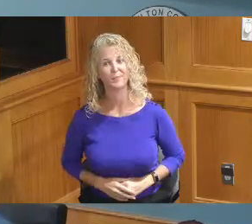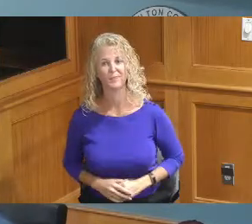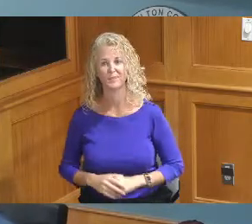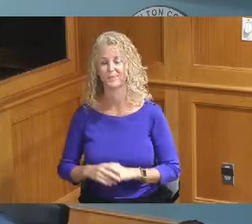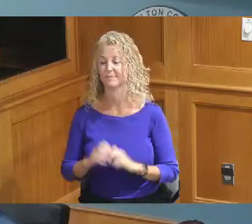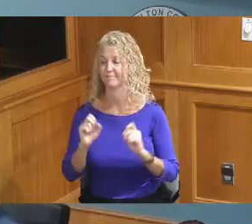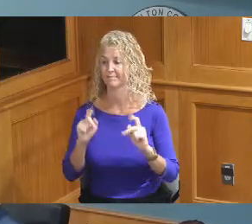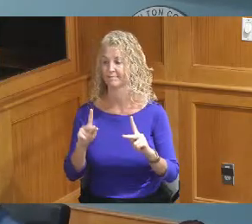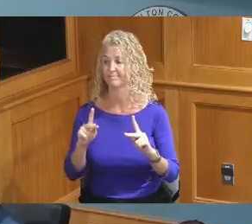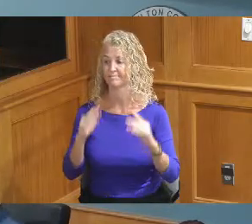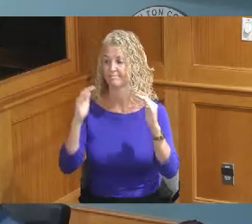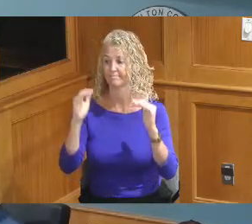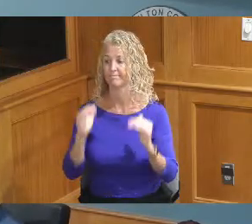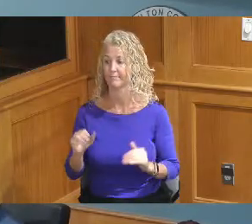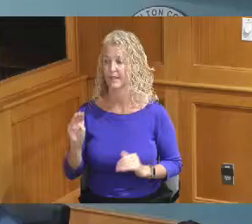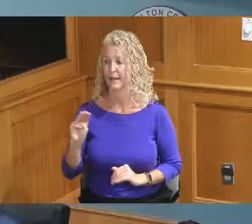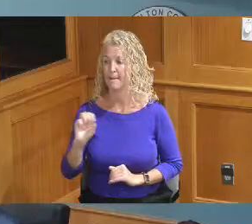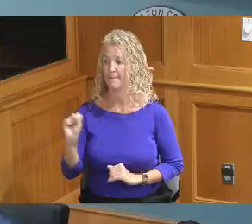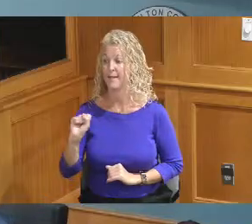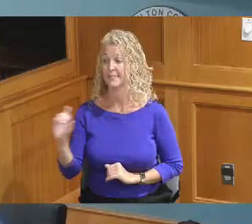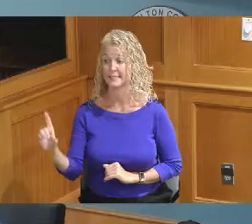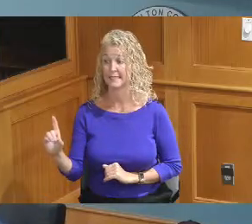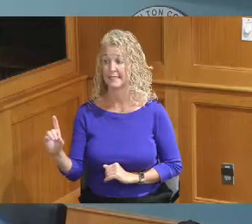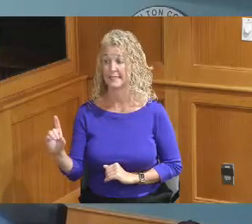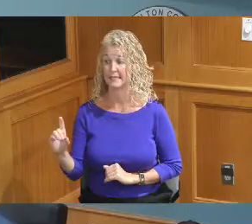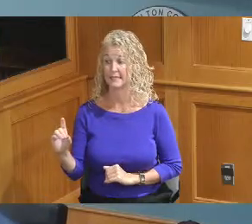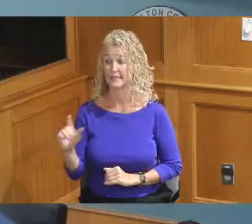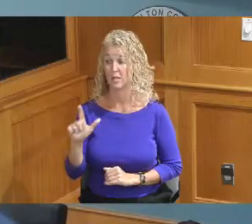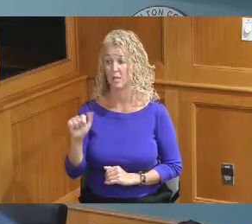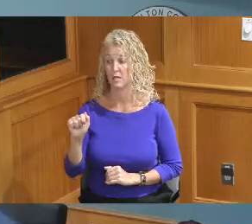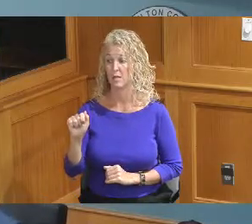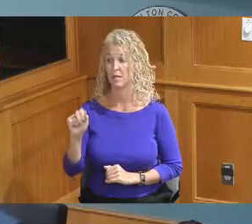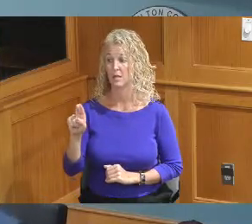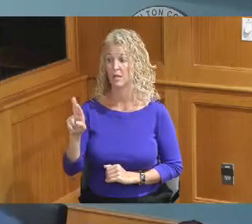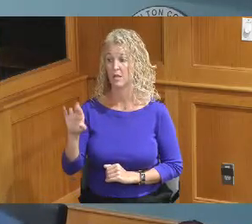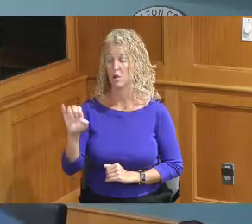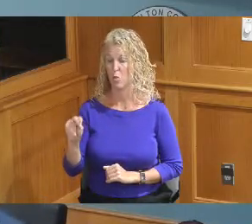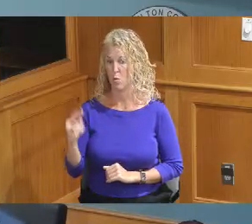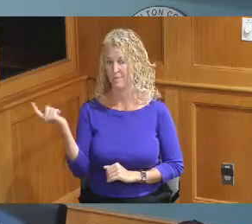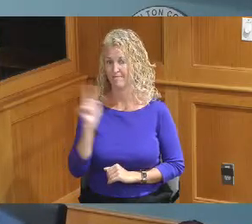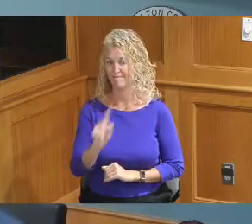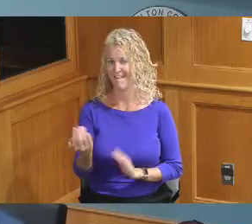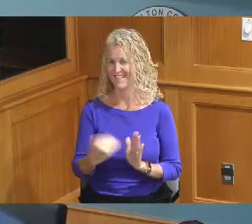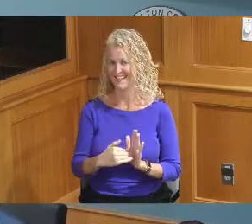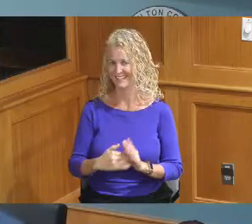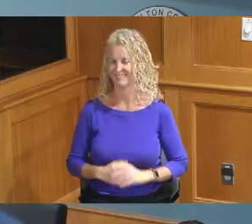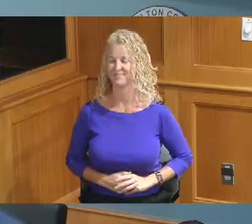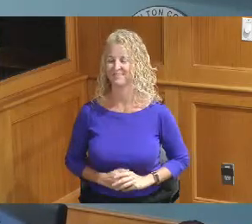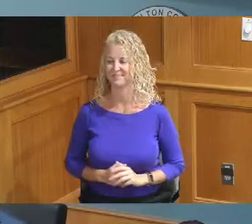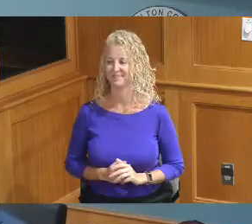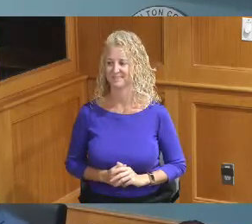patience. Our next item is an MSD item. Lauren is coming back up to the podium.